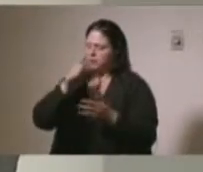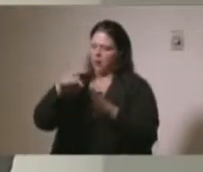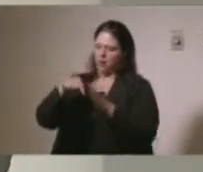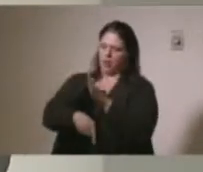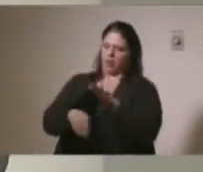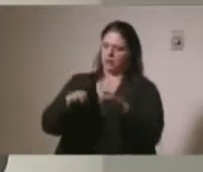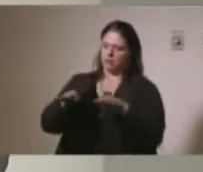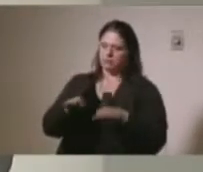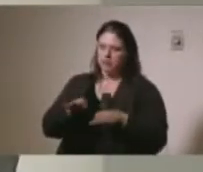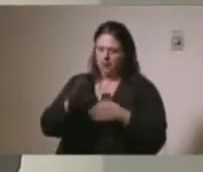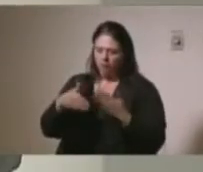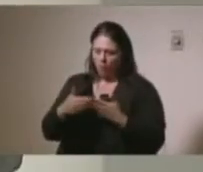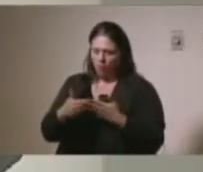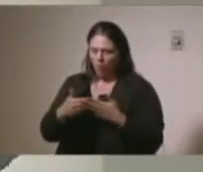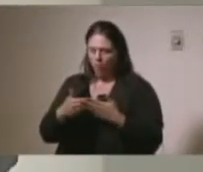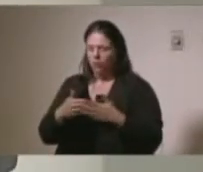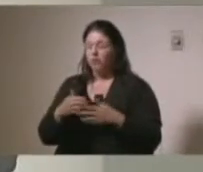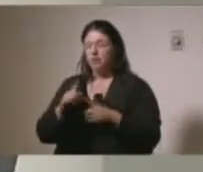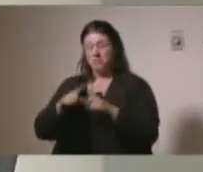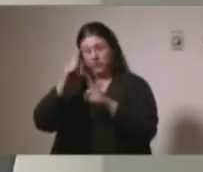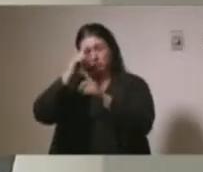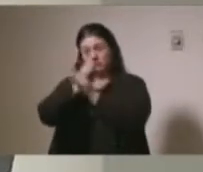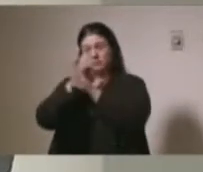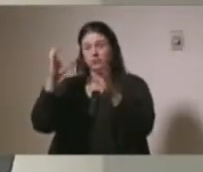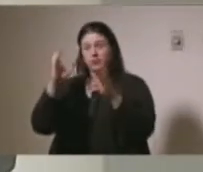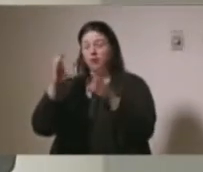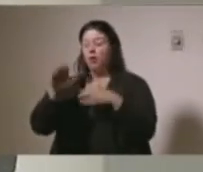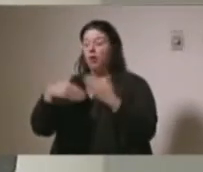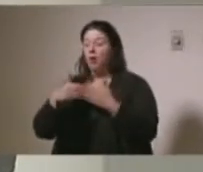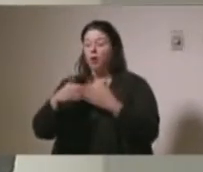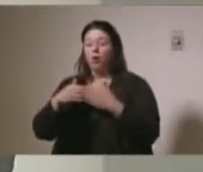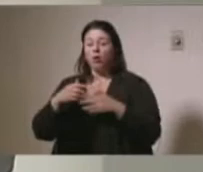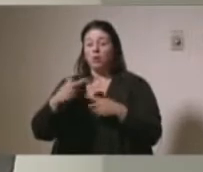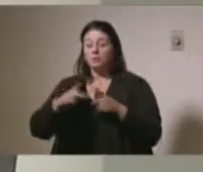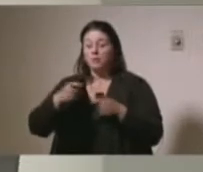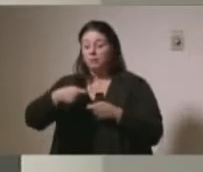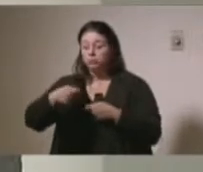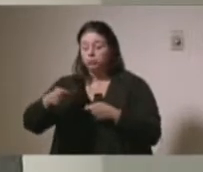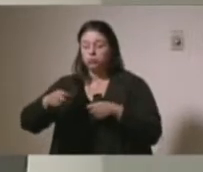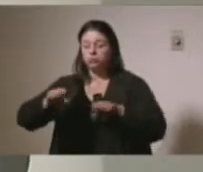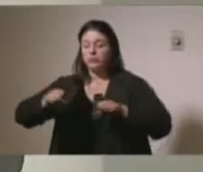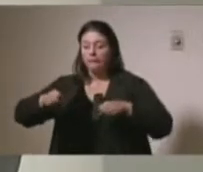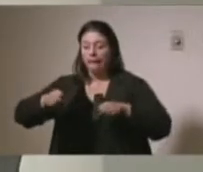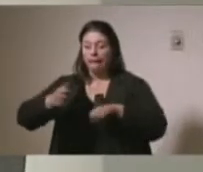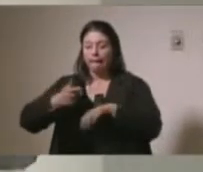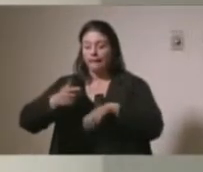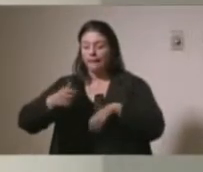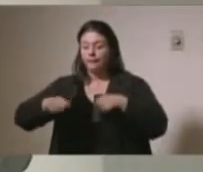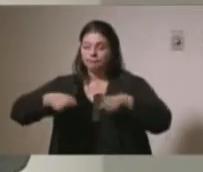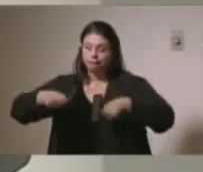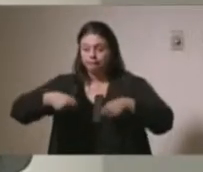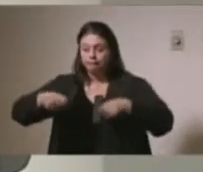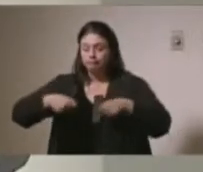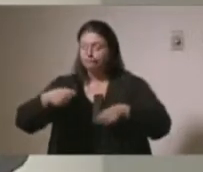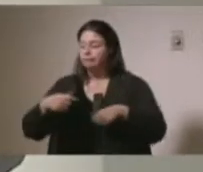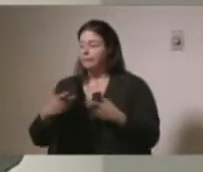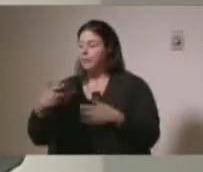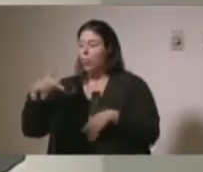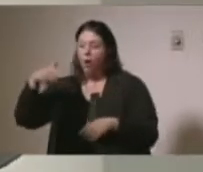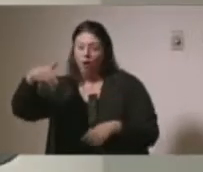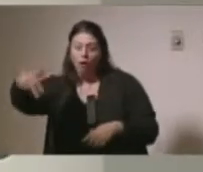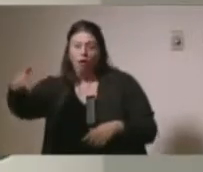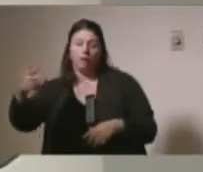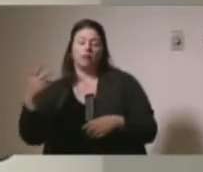And yeah, but if you think about all the posties on bikes and walking posties, well, they'll be replaced with electric